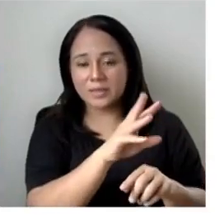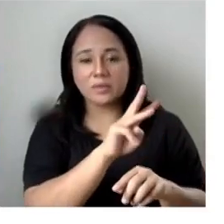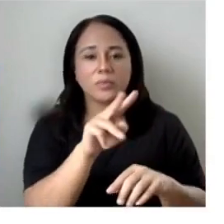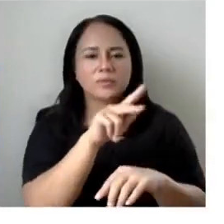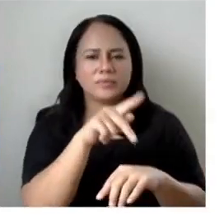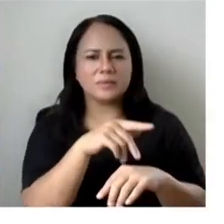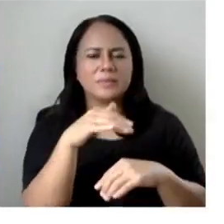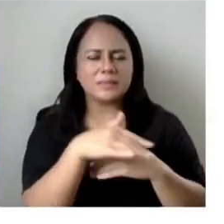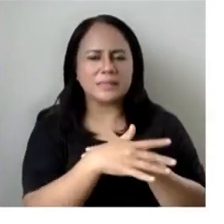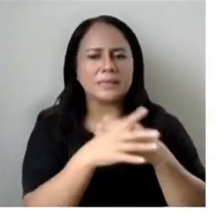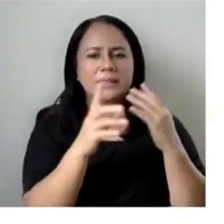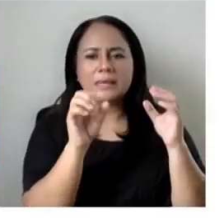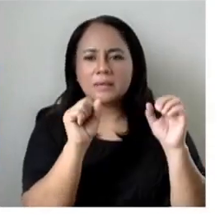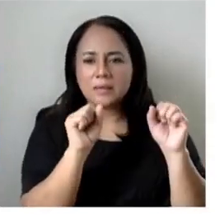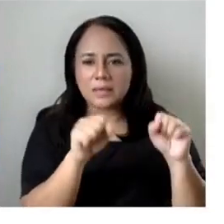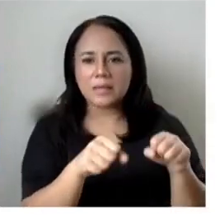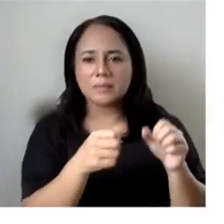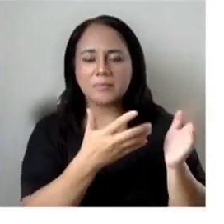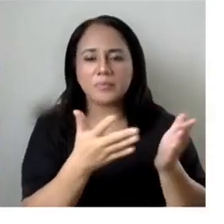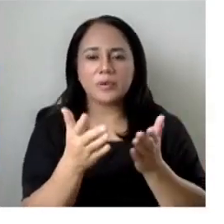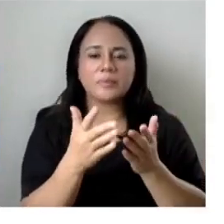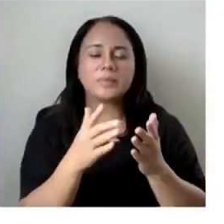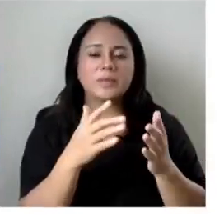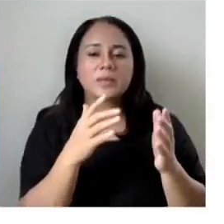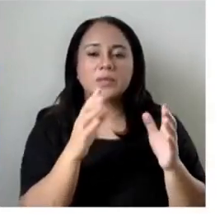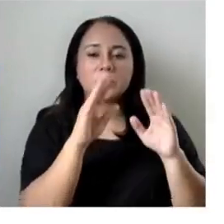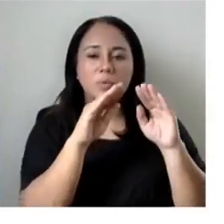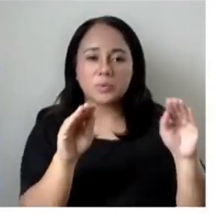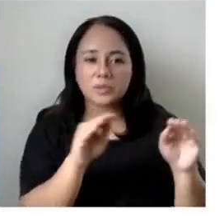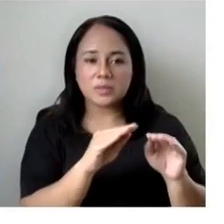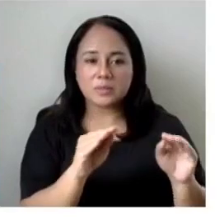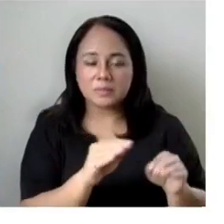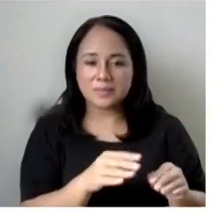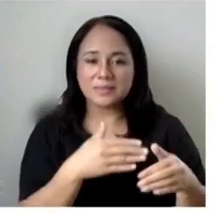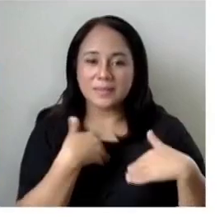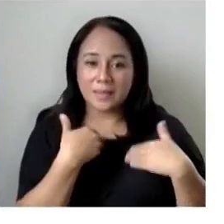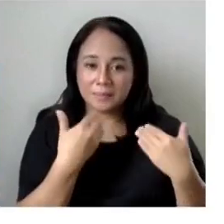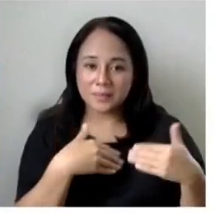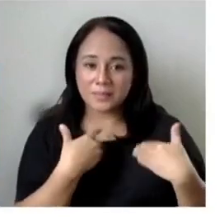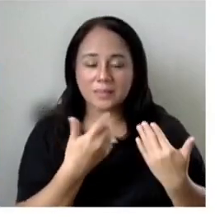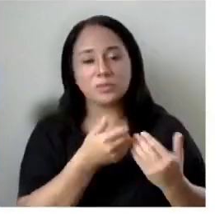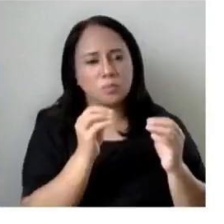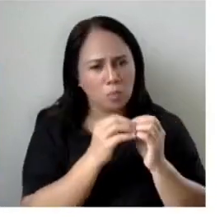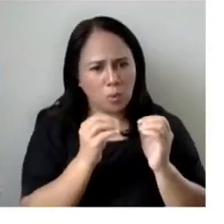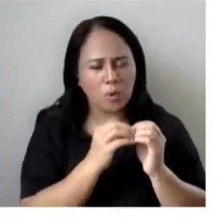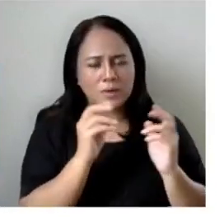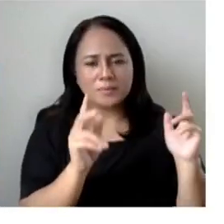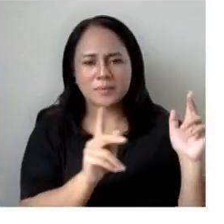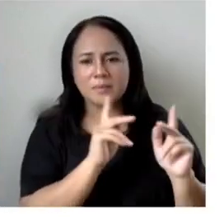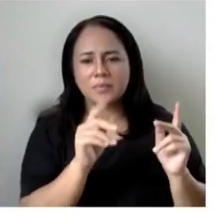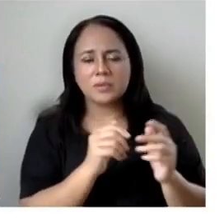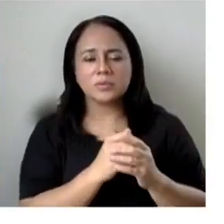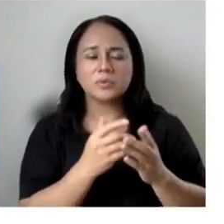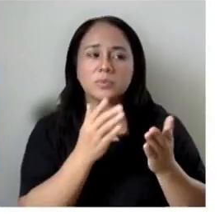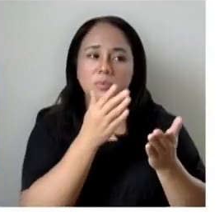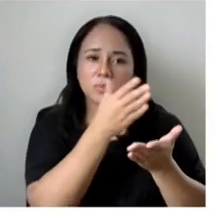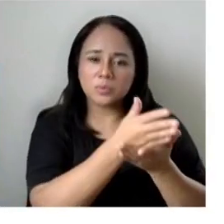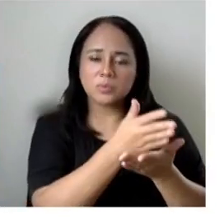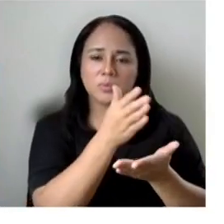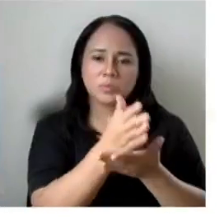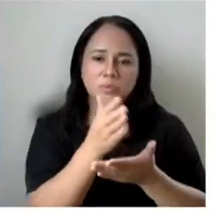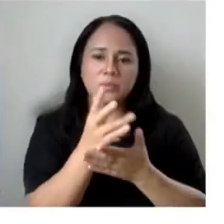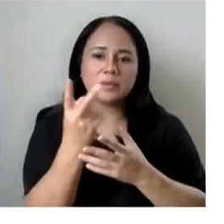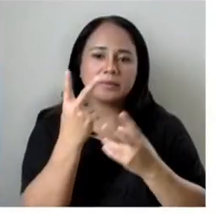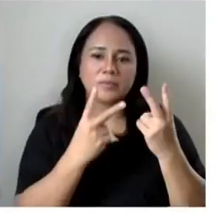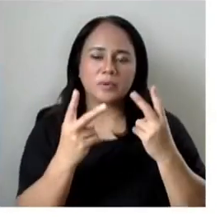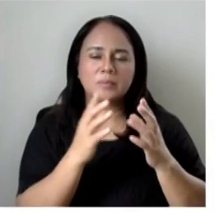able to bring Christmas cheer to more people, because by going to the other features, they will be visiting